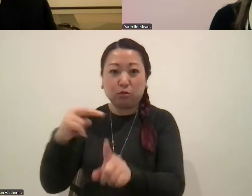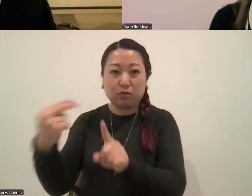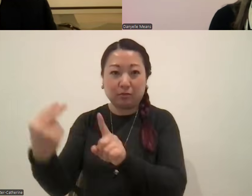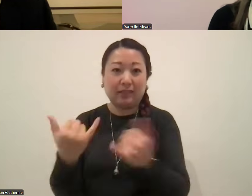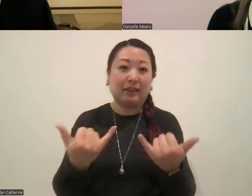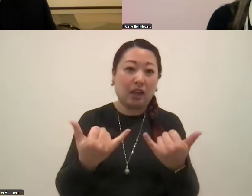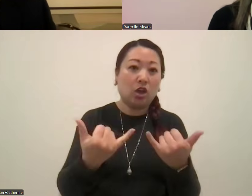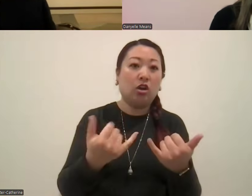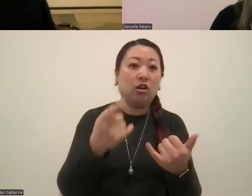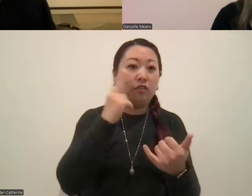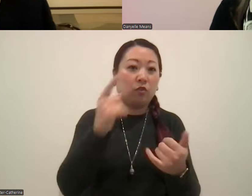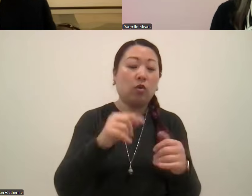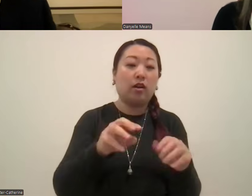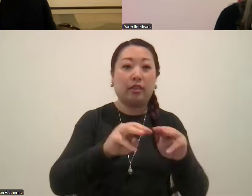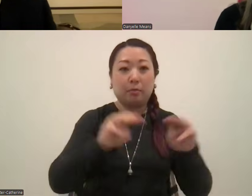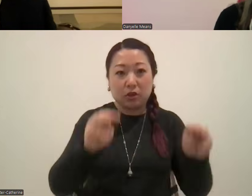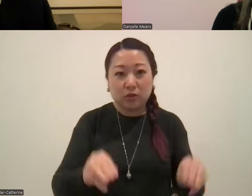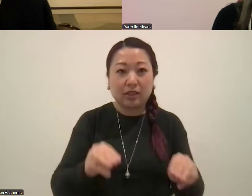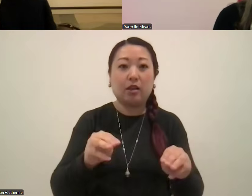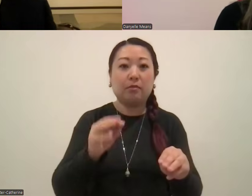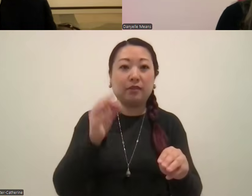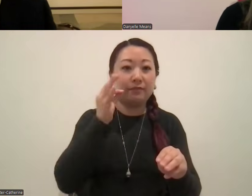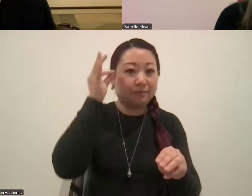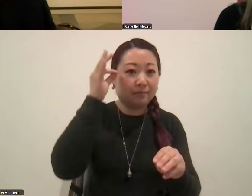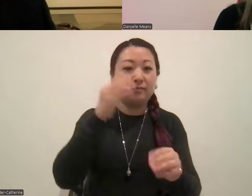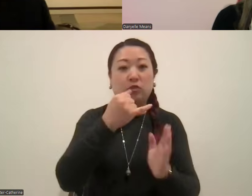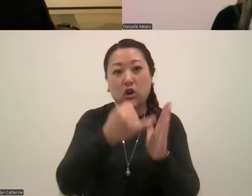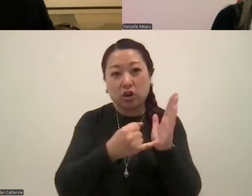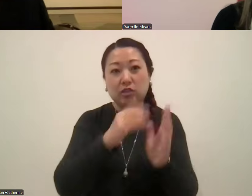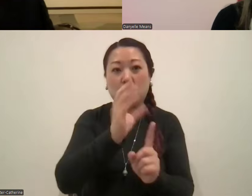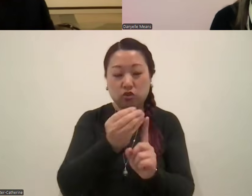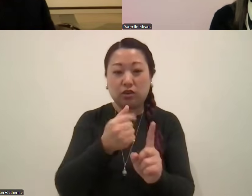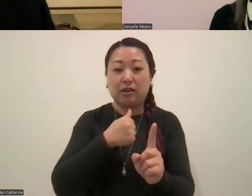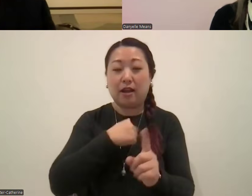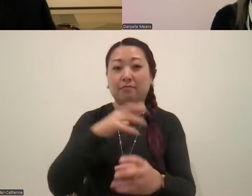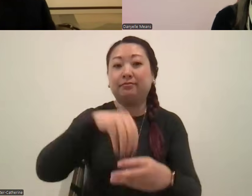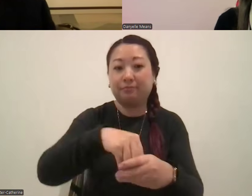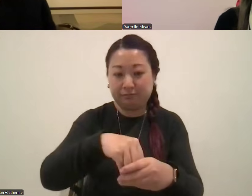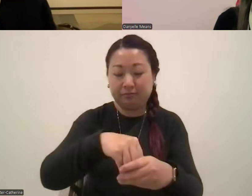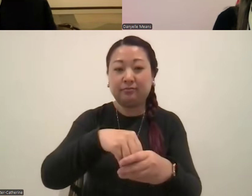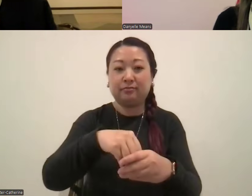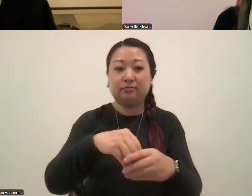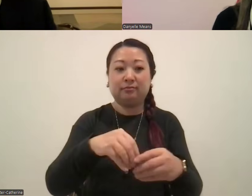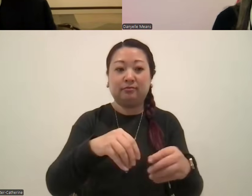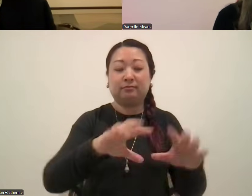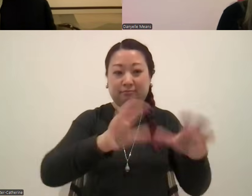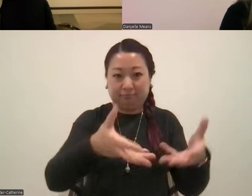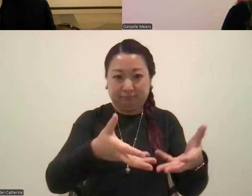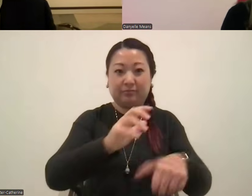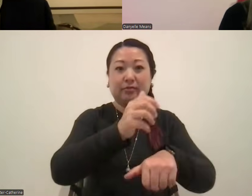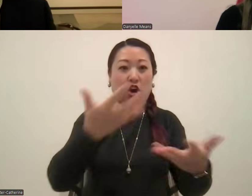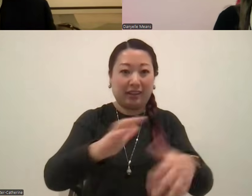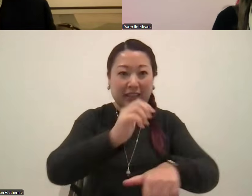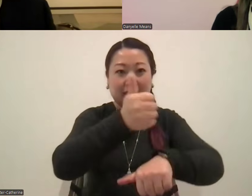Culture, I come into an institution that has established an Indian